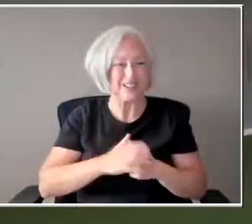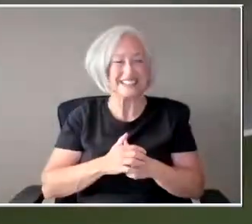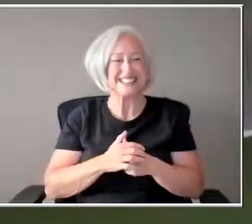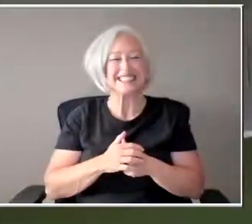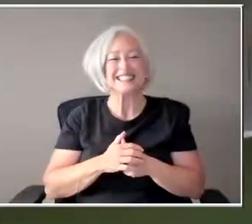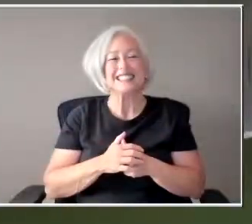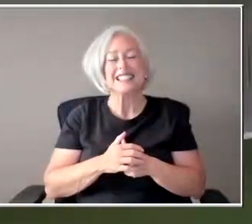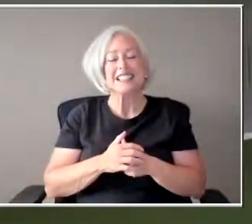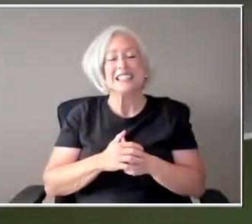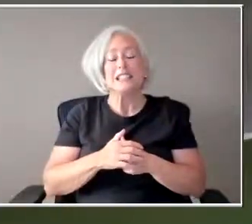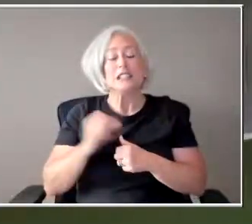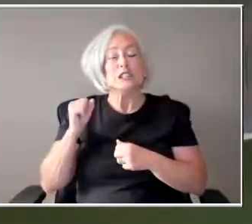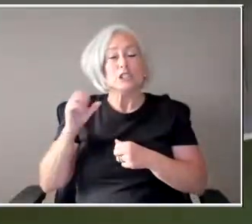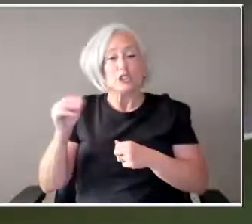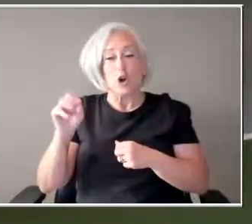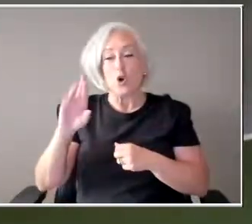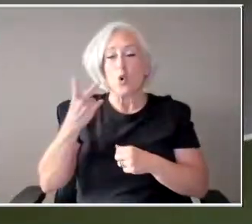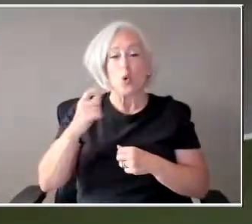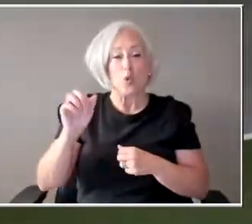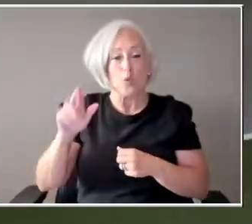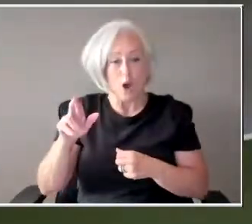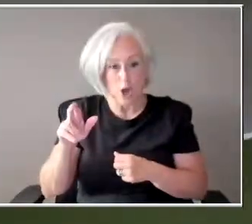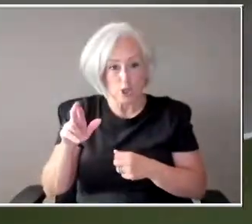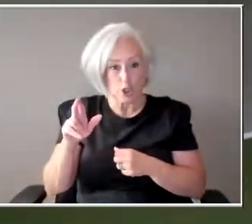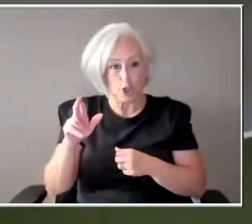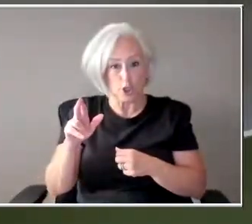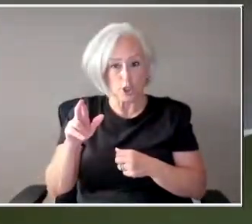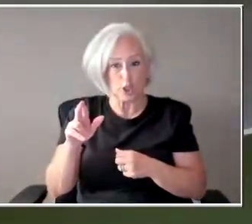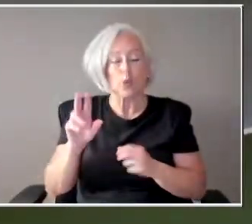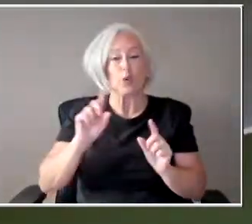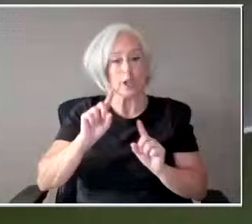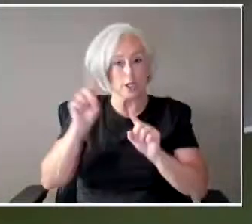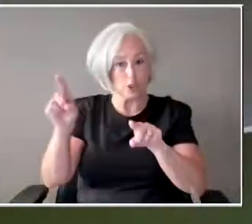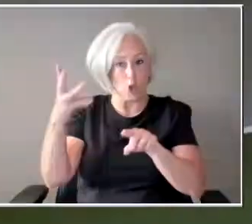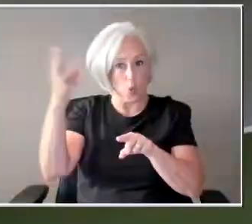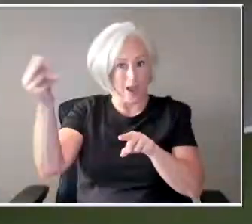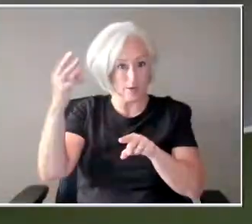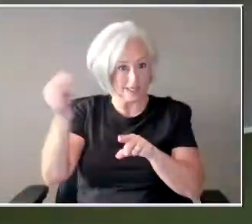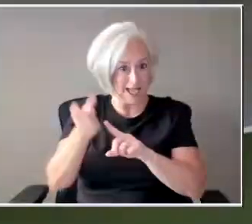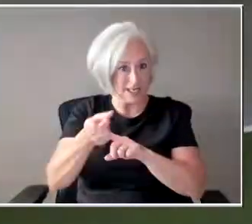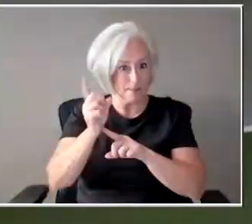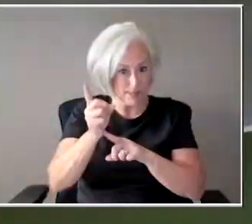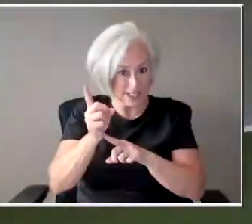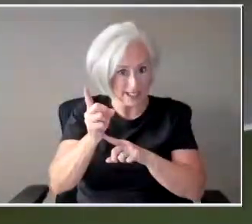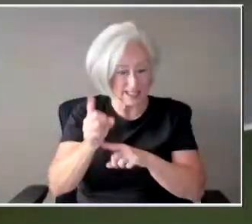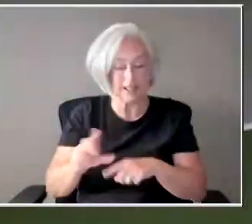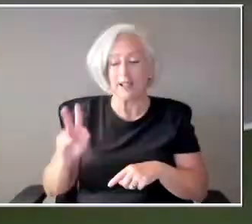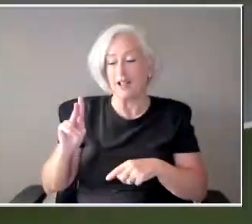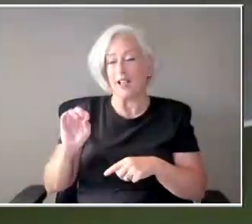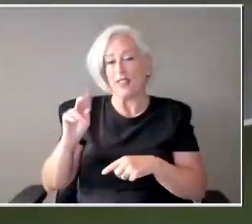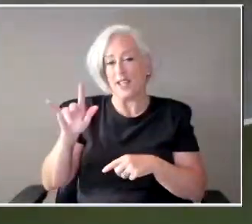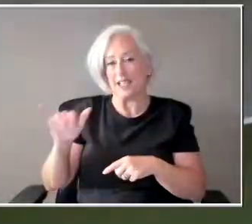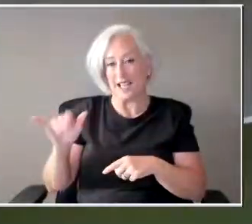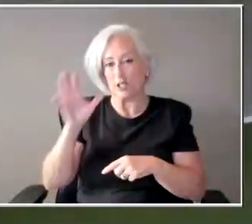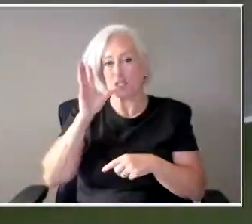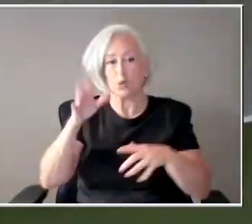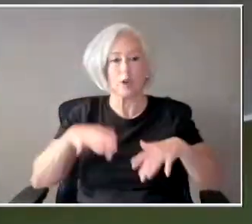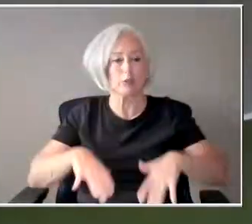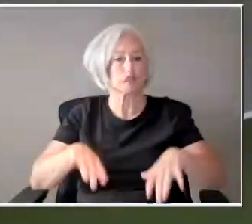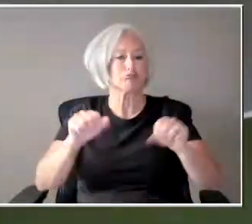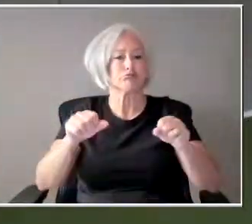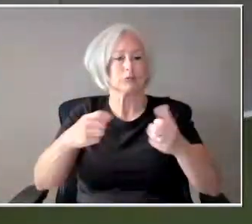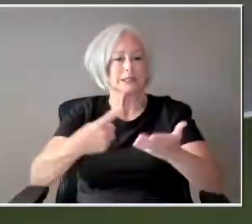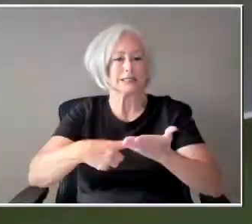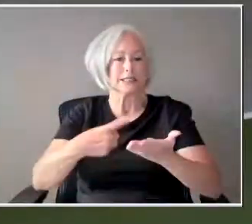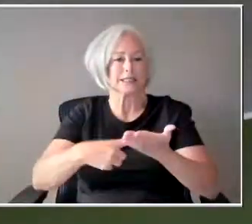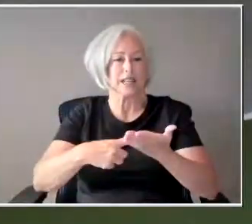Okay, so Roger, we're going to hook up with you outside here in just a moment, and we're going to let Kelsey, you're going to take over and talk about some exercises